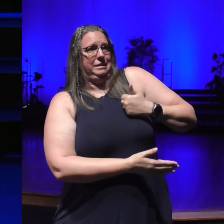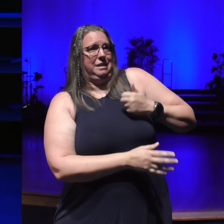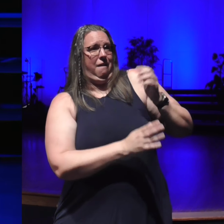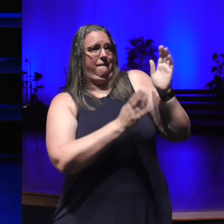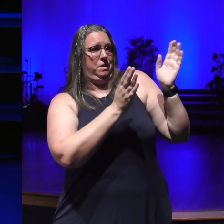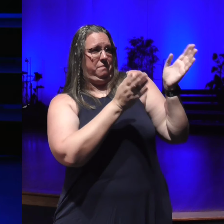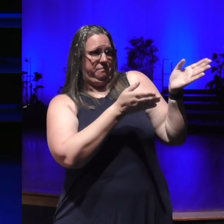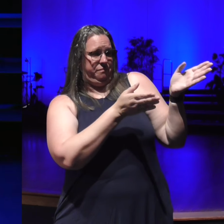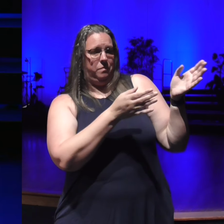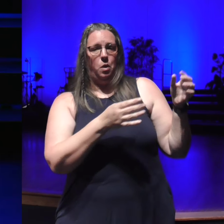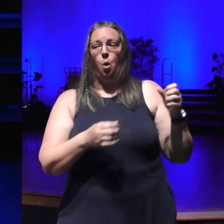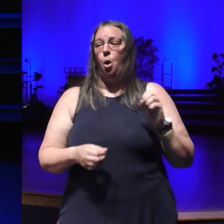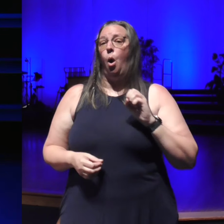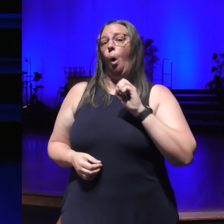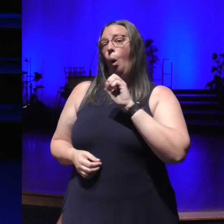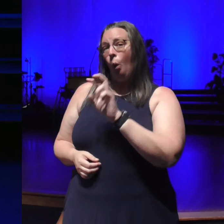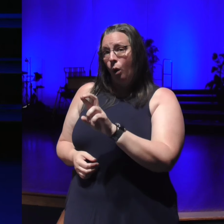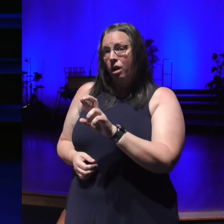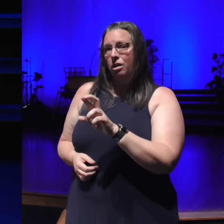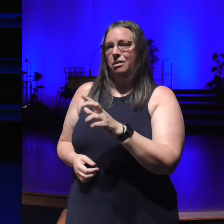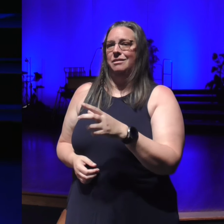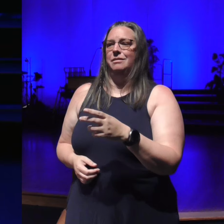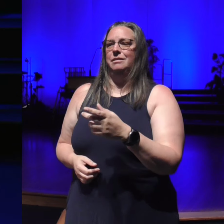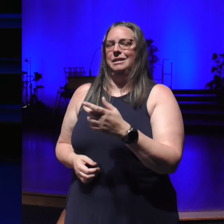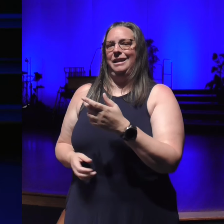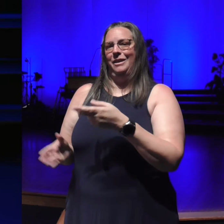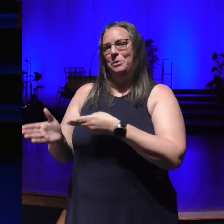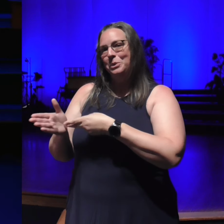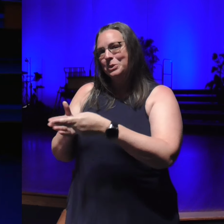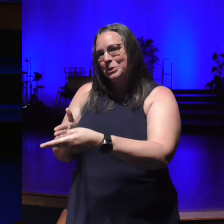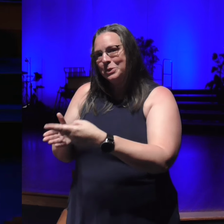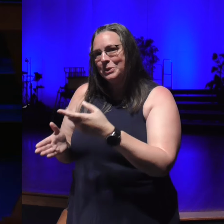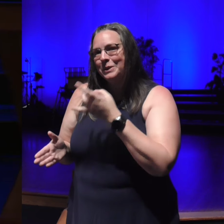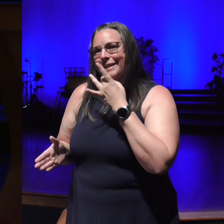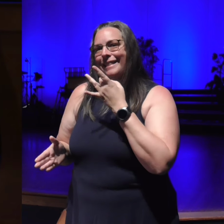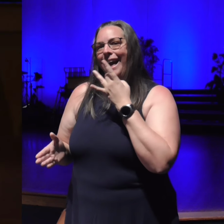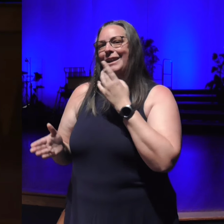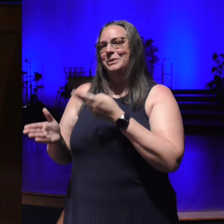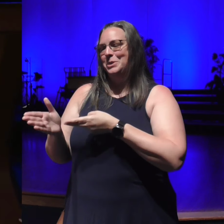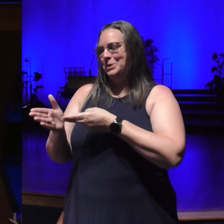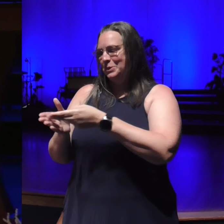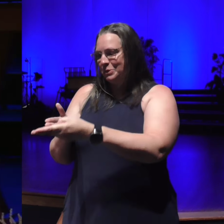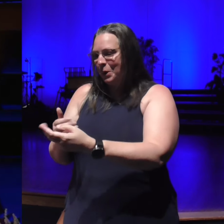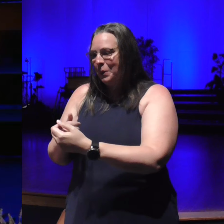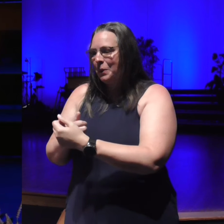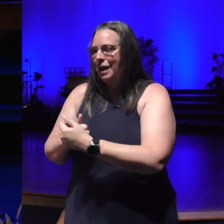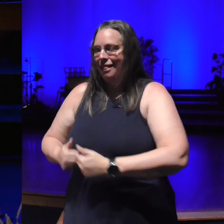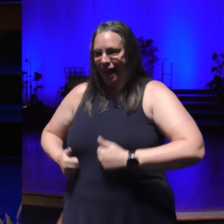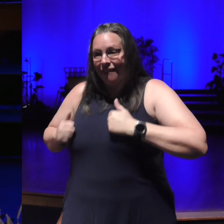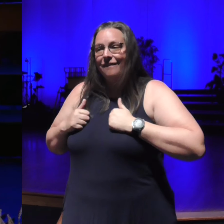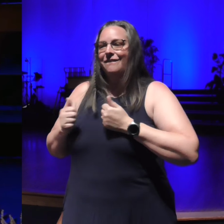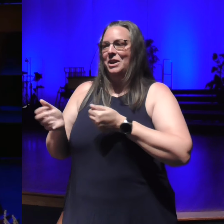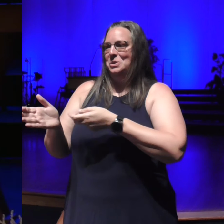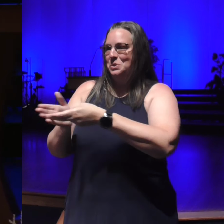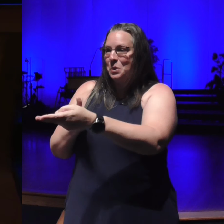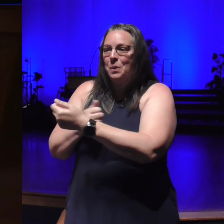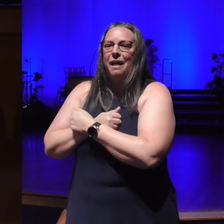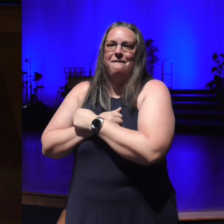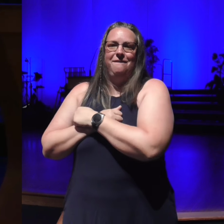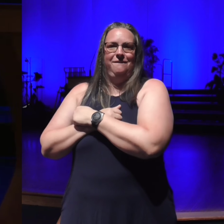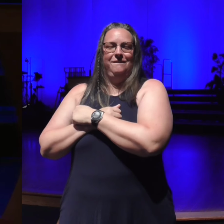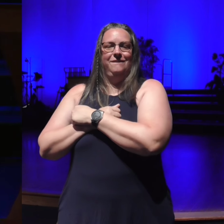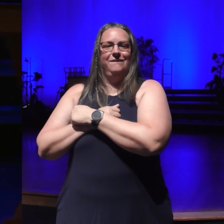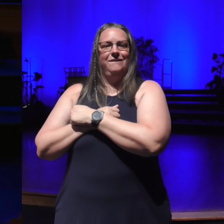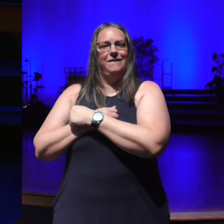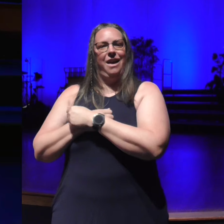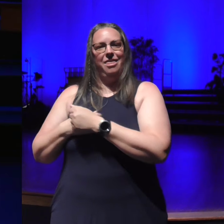Or is there that sense of true light, true life, true love that ignites you with your